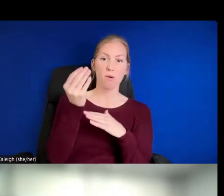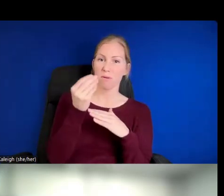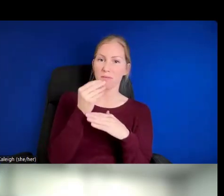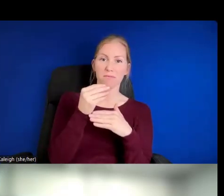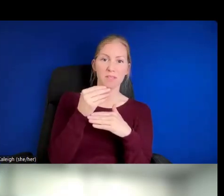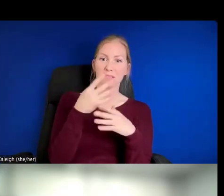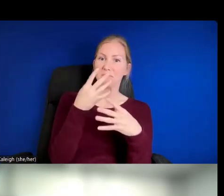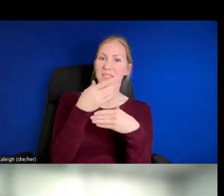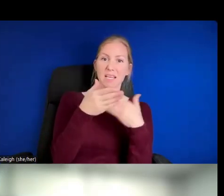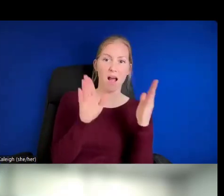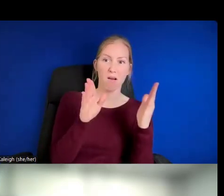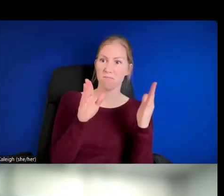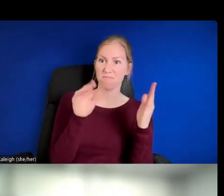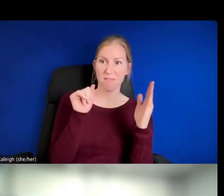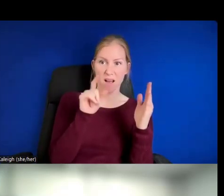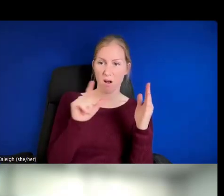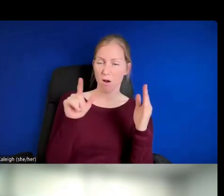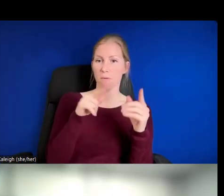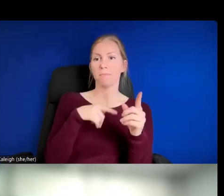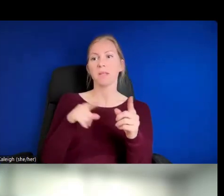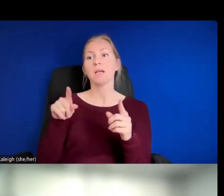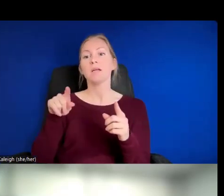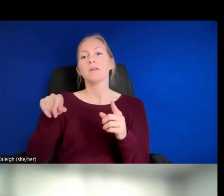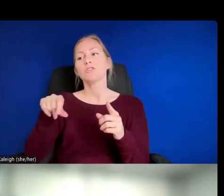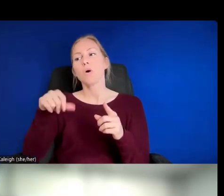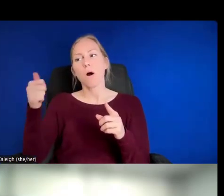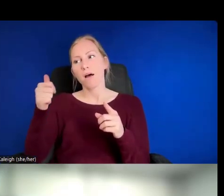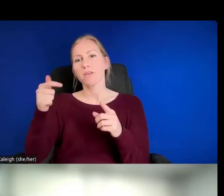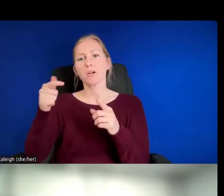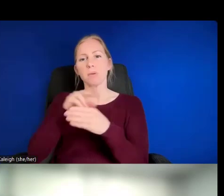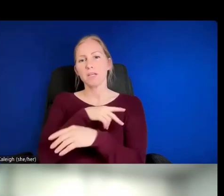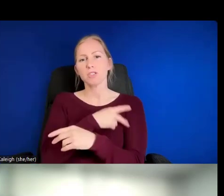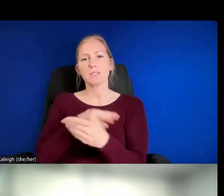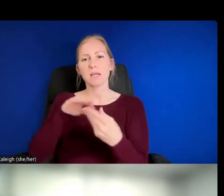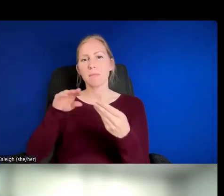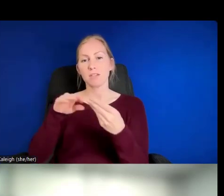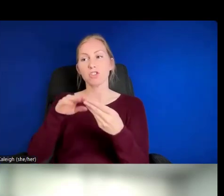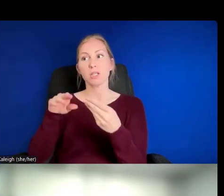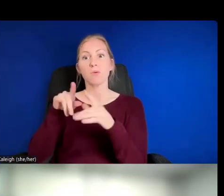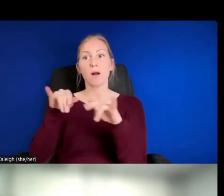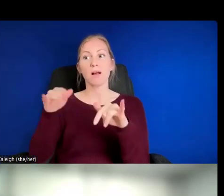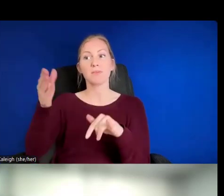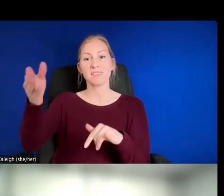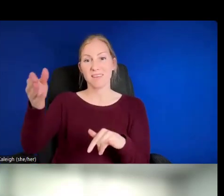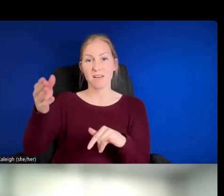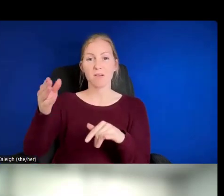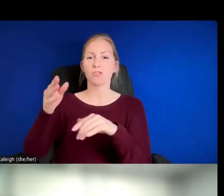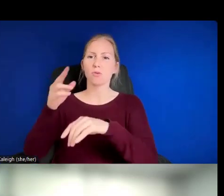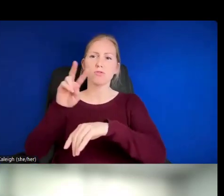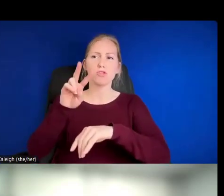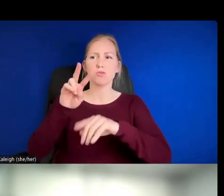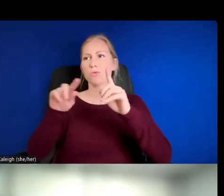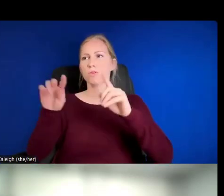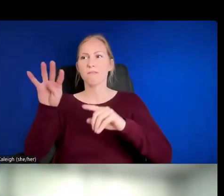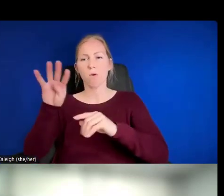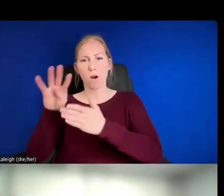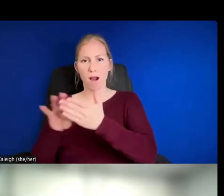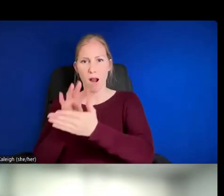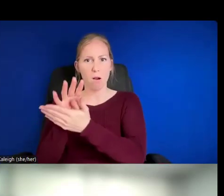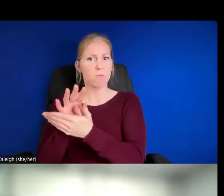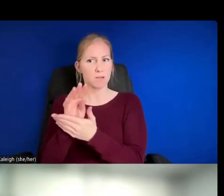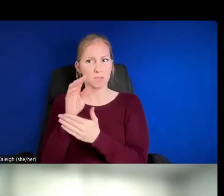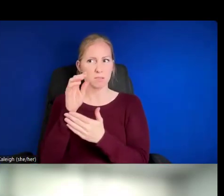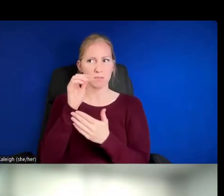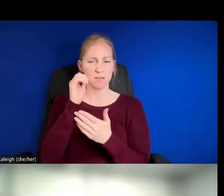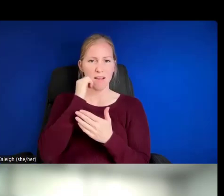to 4 hours a day while he was on Bradford. For Bridgewater generally, a patient reported that he'd been locked in his